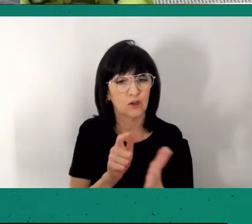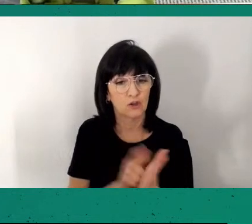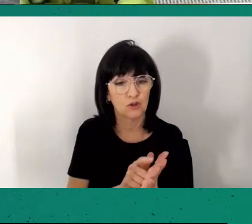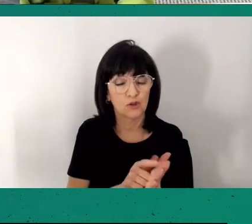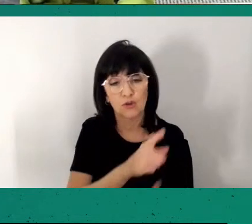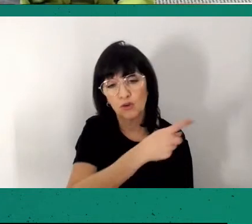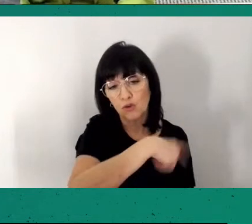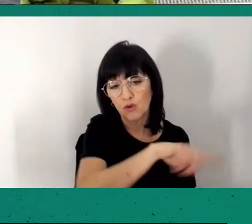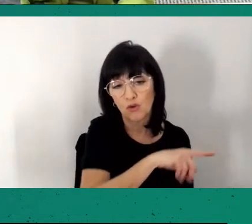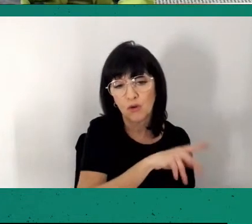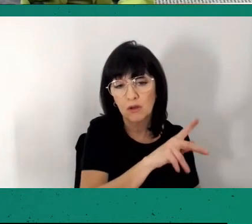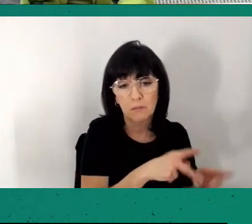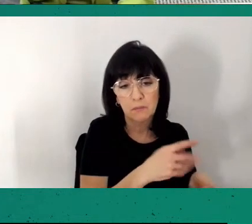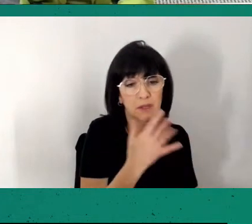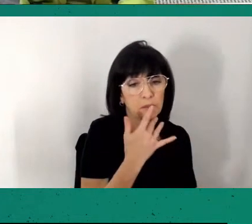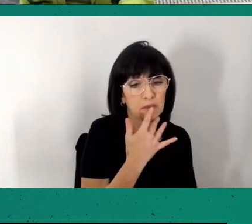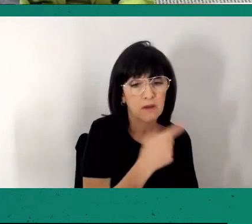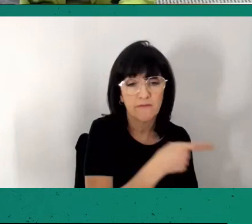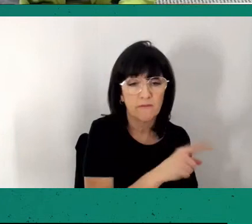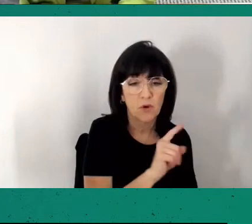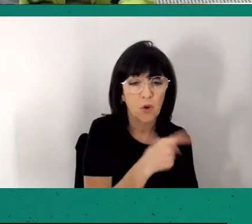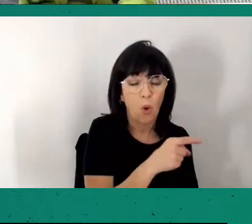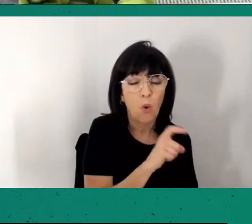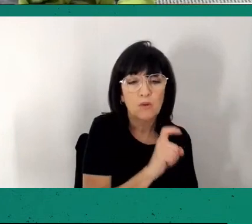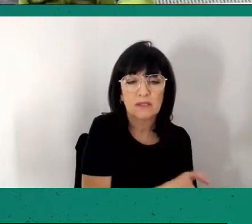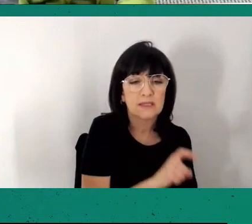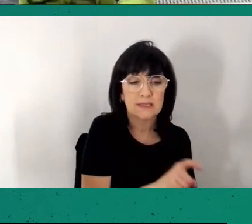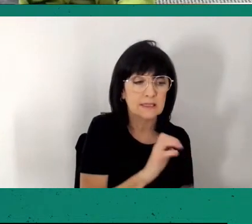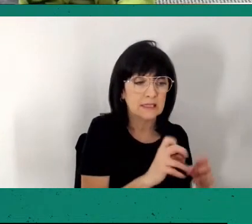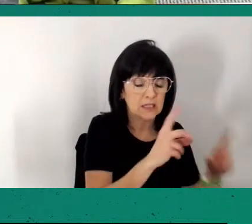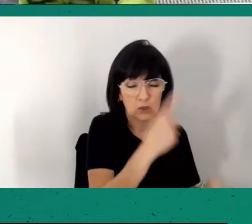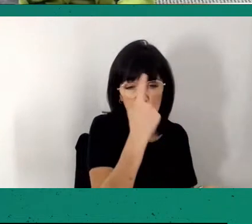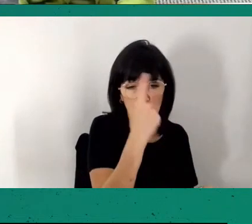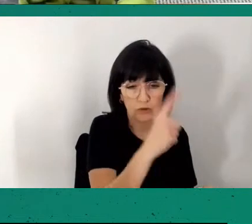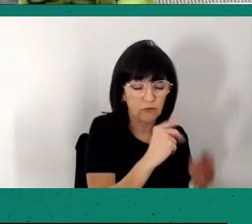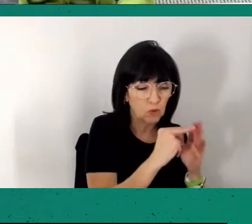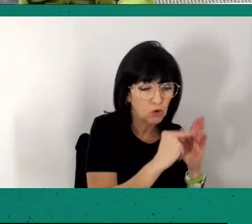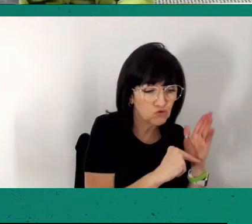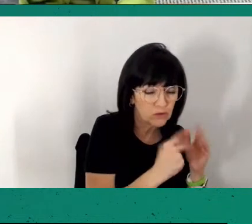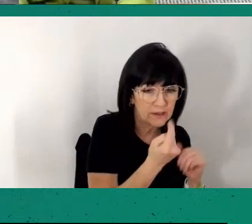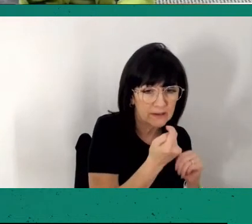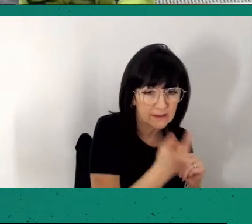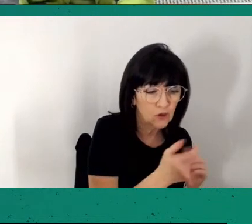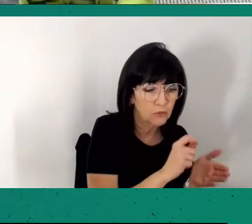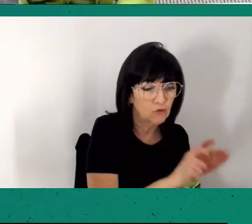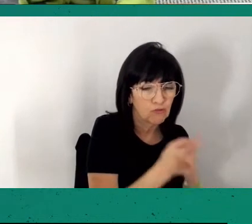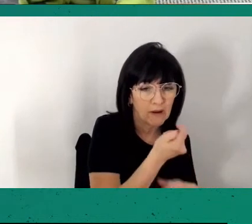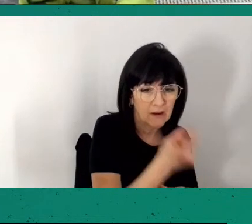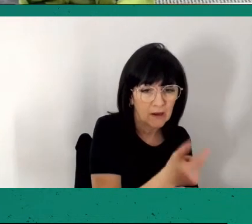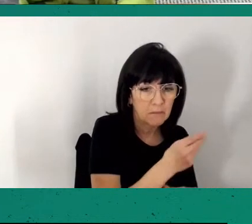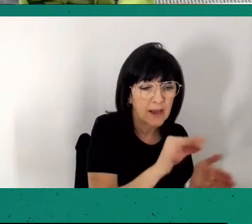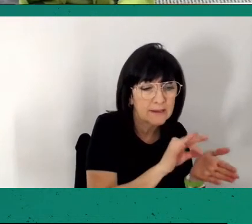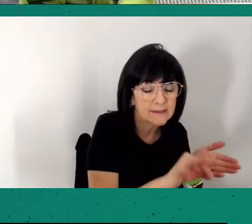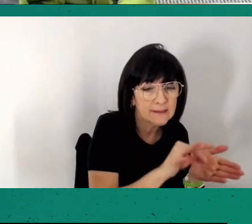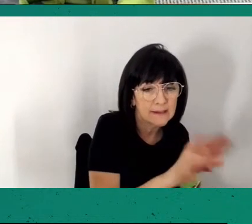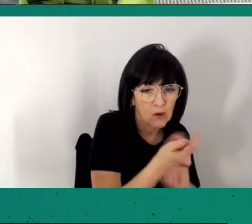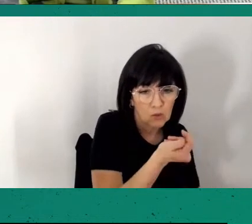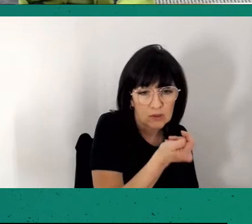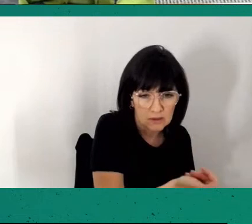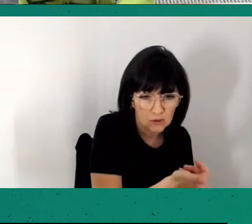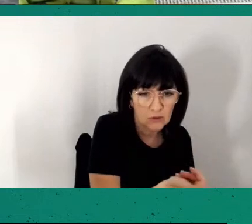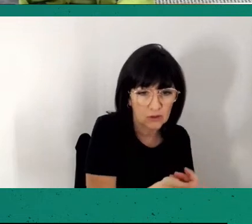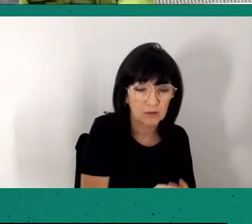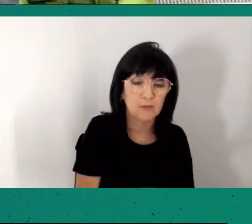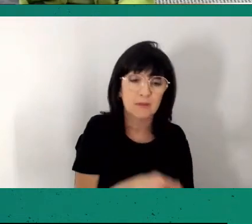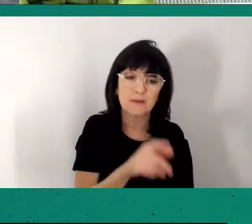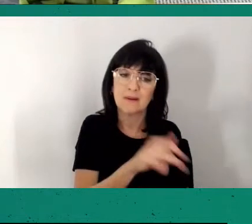education to read, write, and count a bit. At a time when the author of the American Watchman